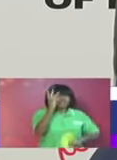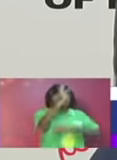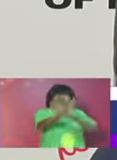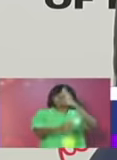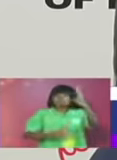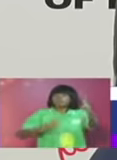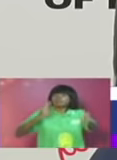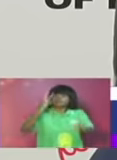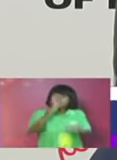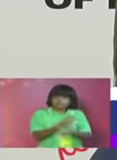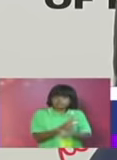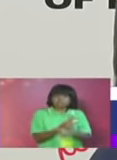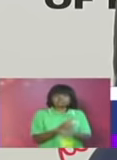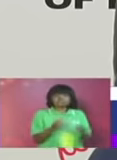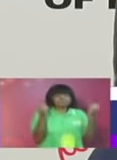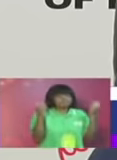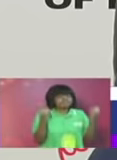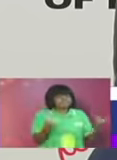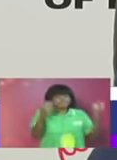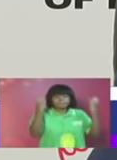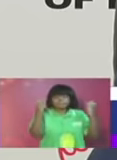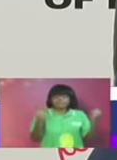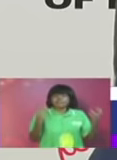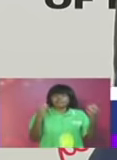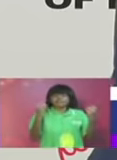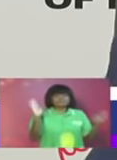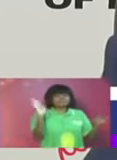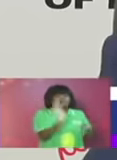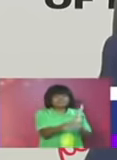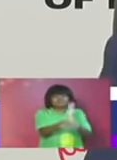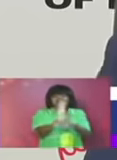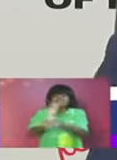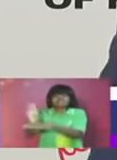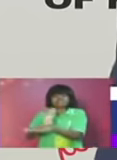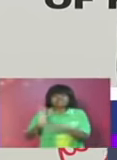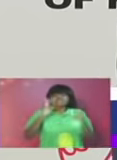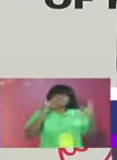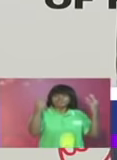in retail and in business. And the trend is this: